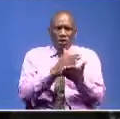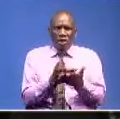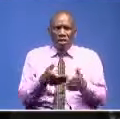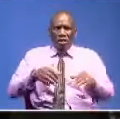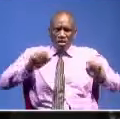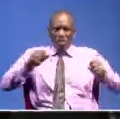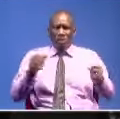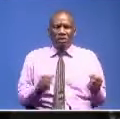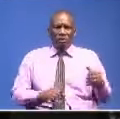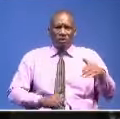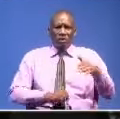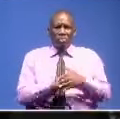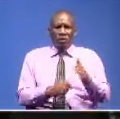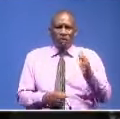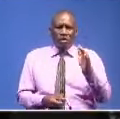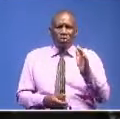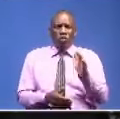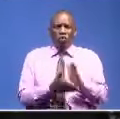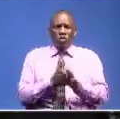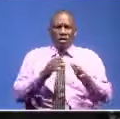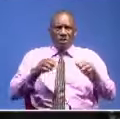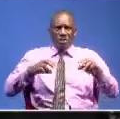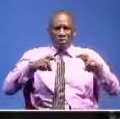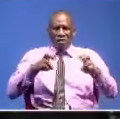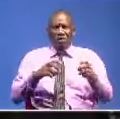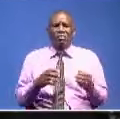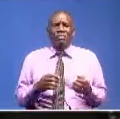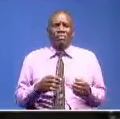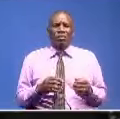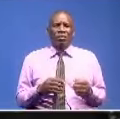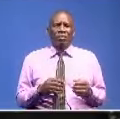This deal is anchored on quicksand or fraud,